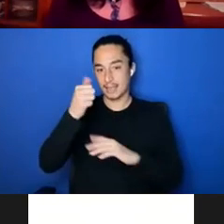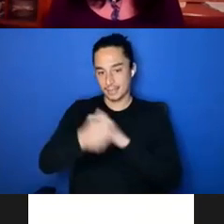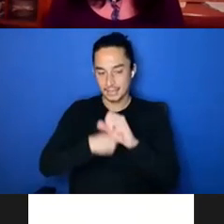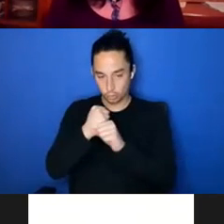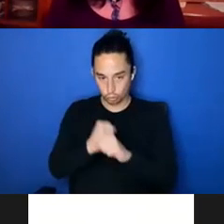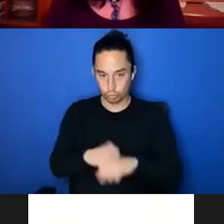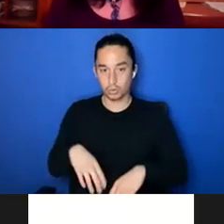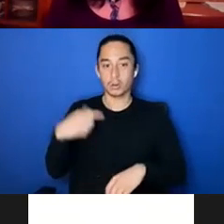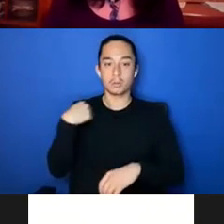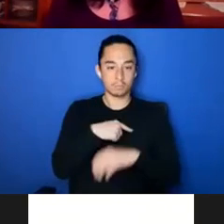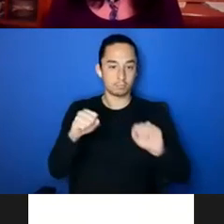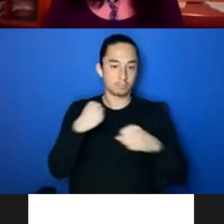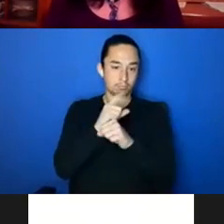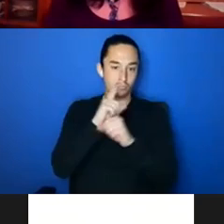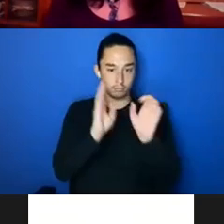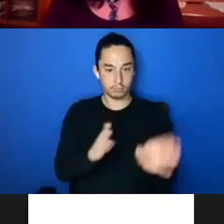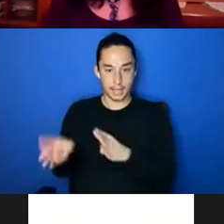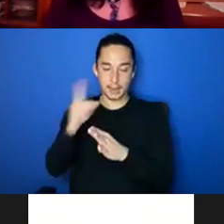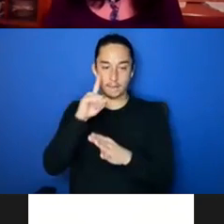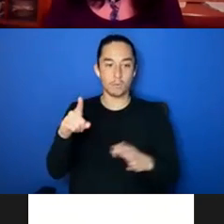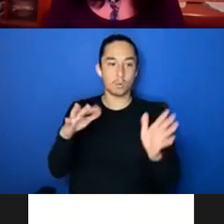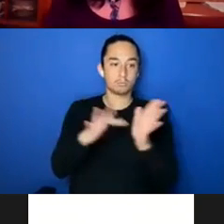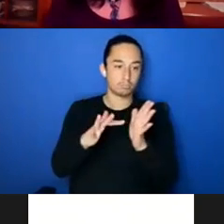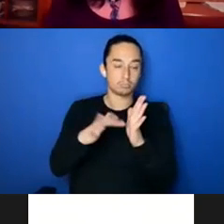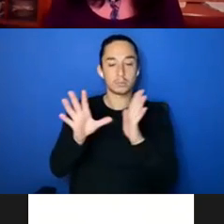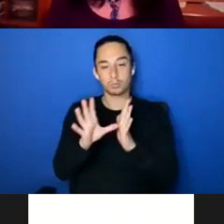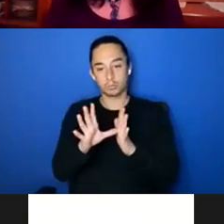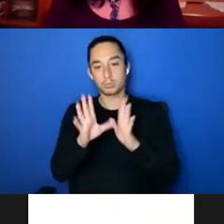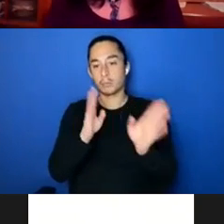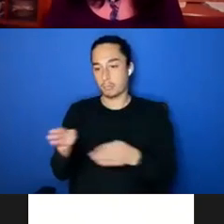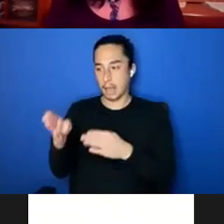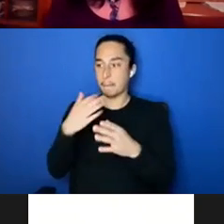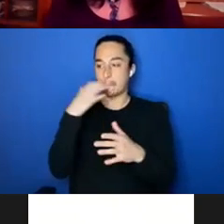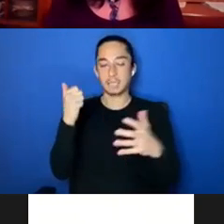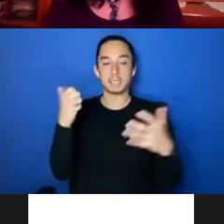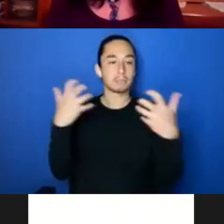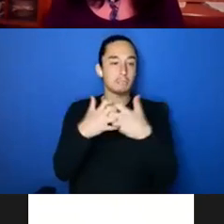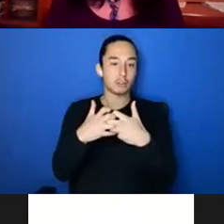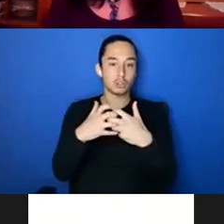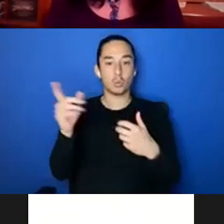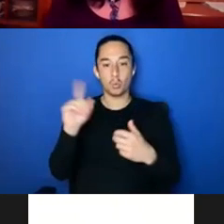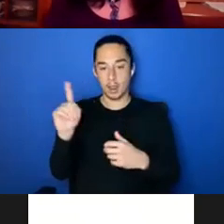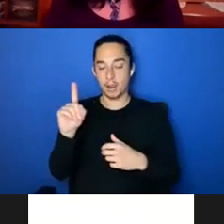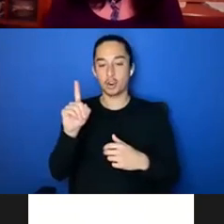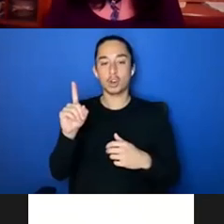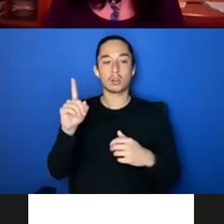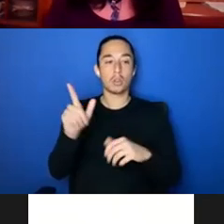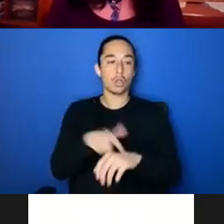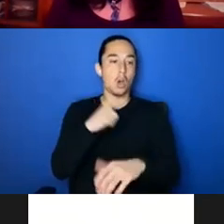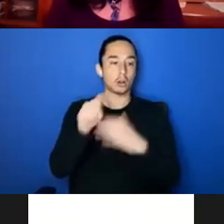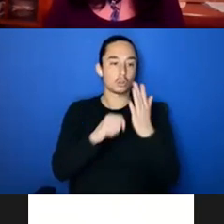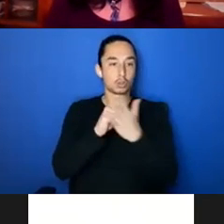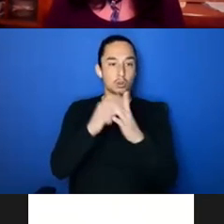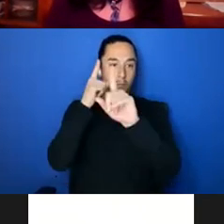make sure that the plan for their grade 11 and 12 years best matches where their long-term goals